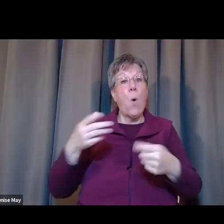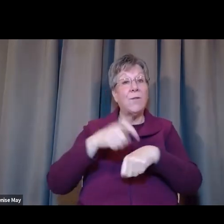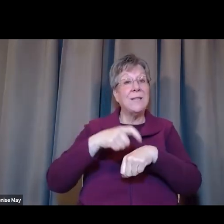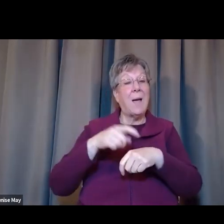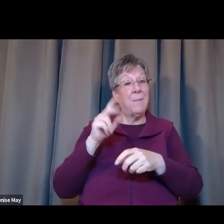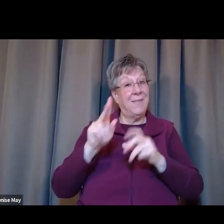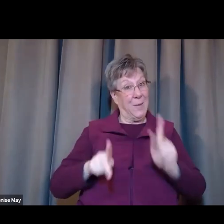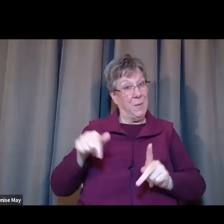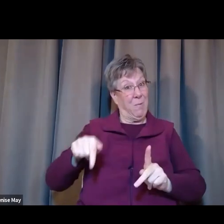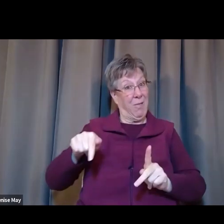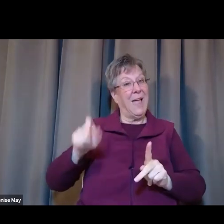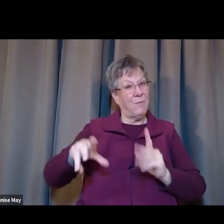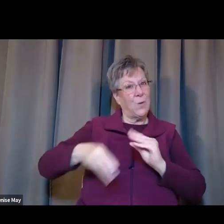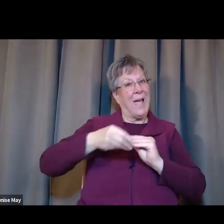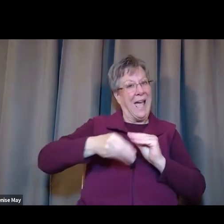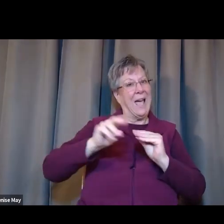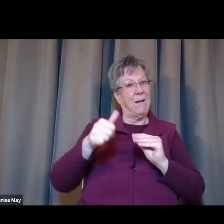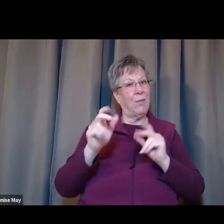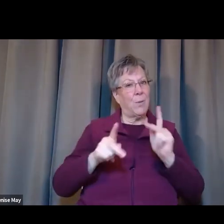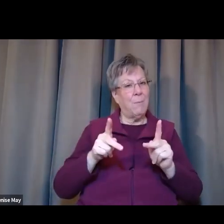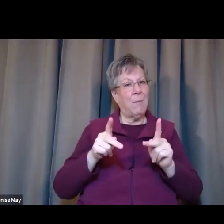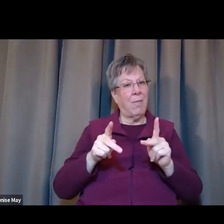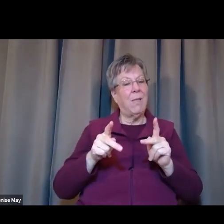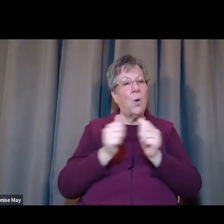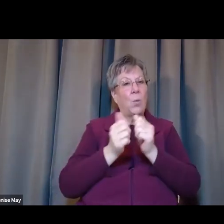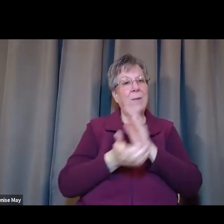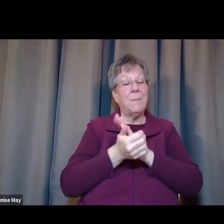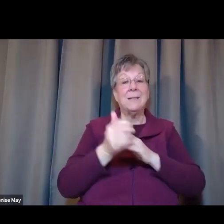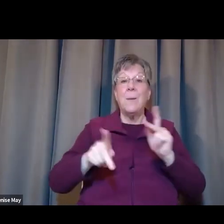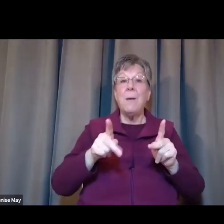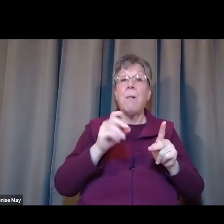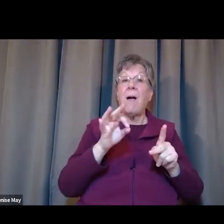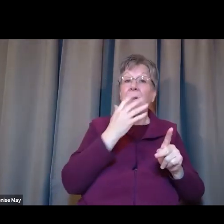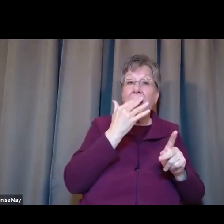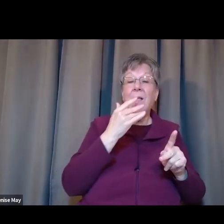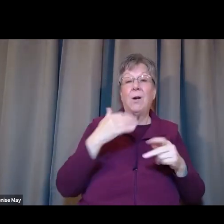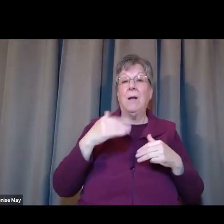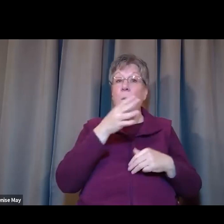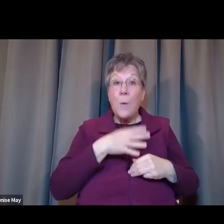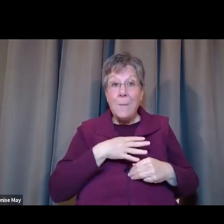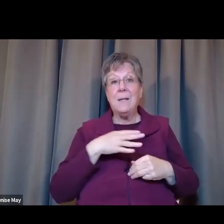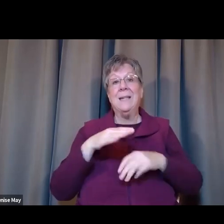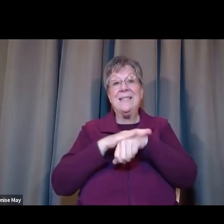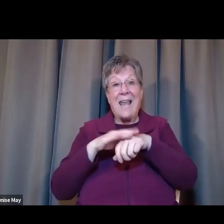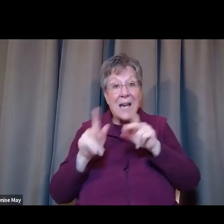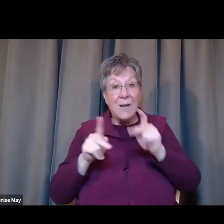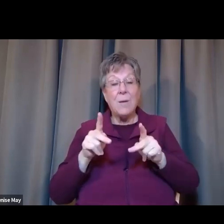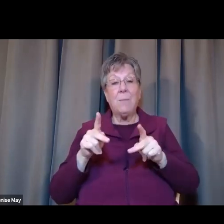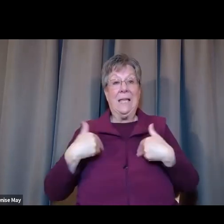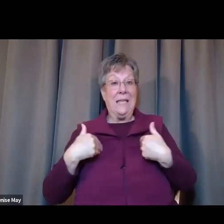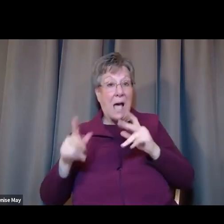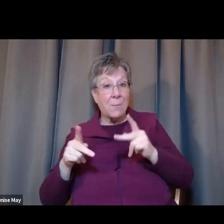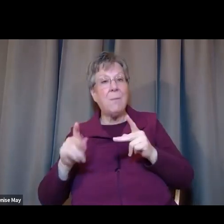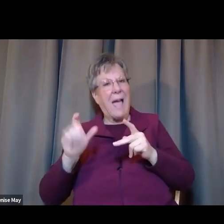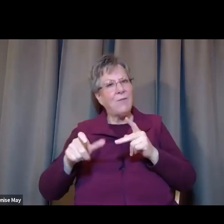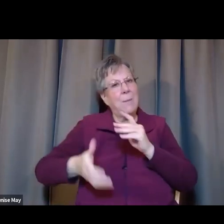add in other people through amendments, people of color, women, young people, Native people. And so